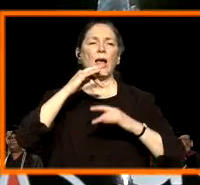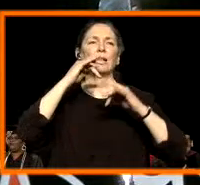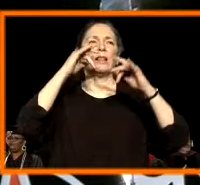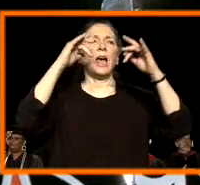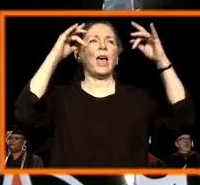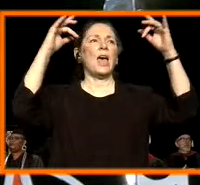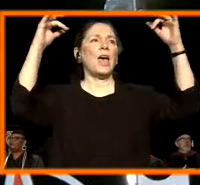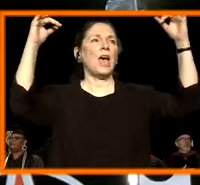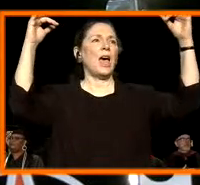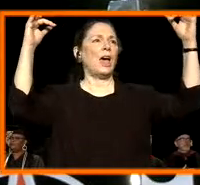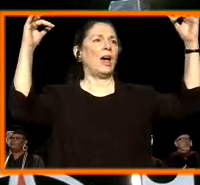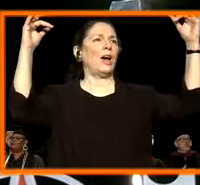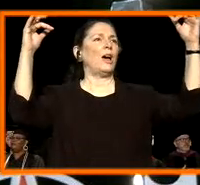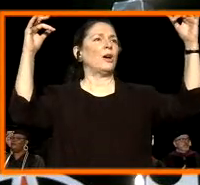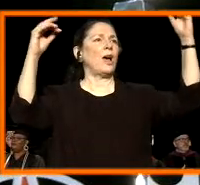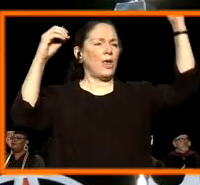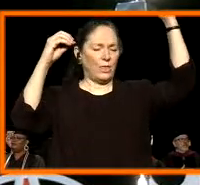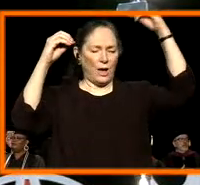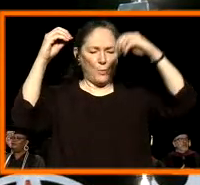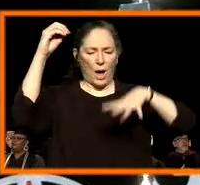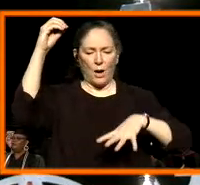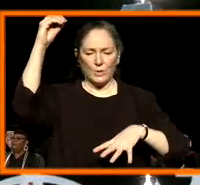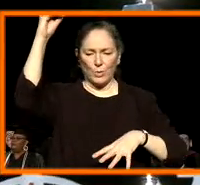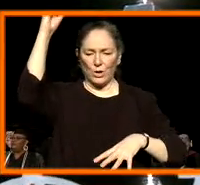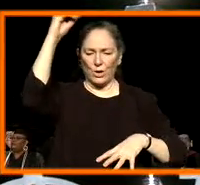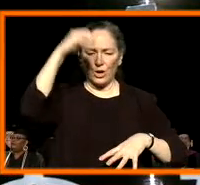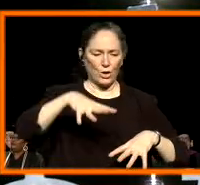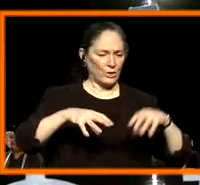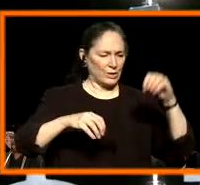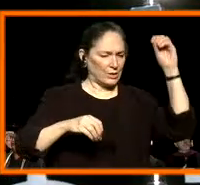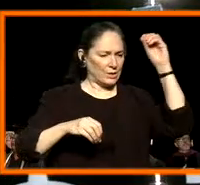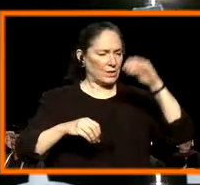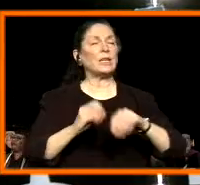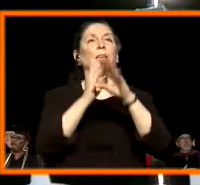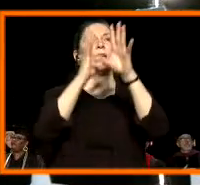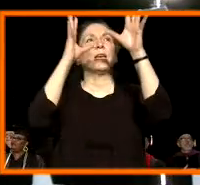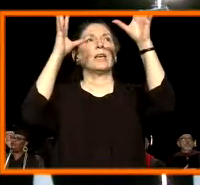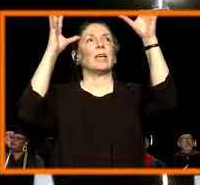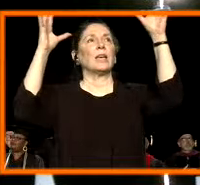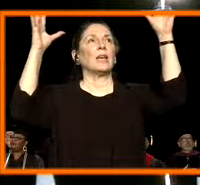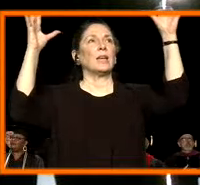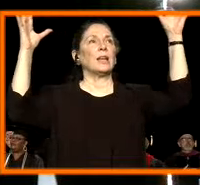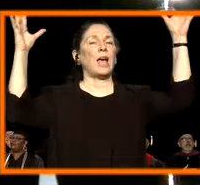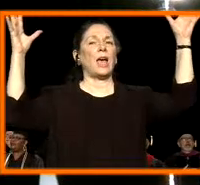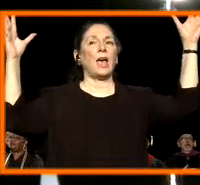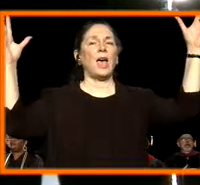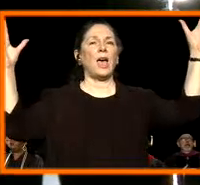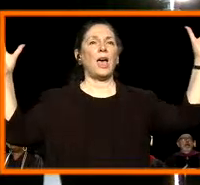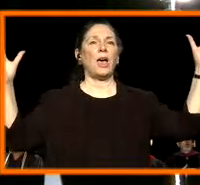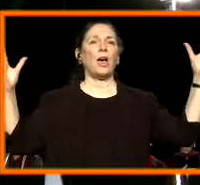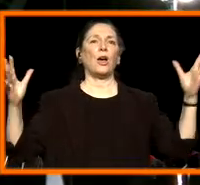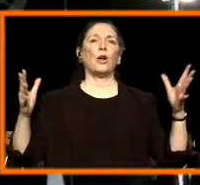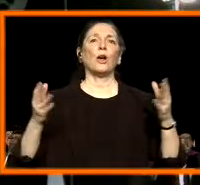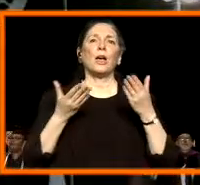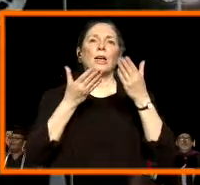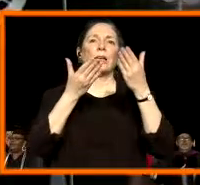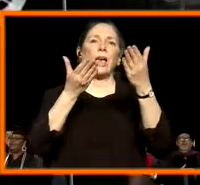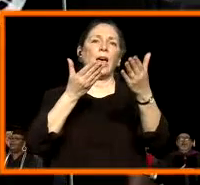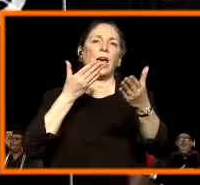rocket's red glare, the bombs bursting in